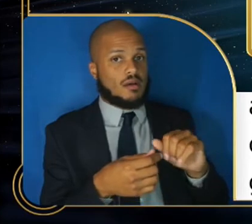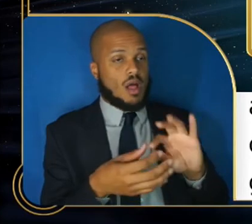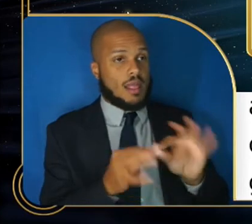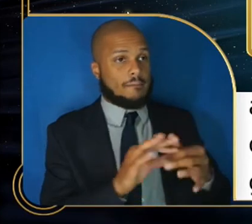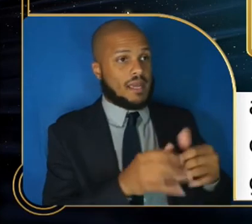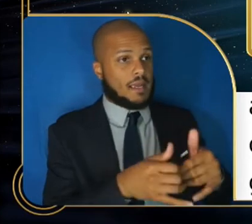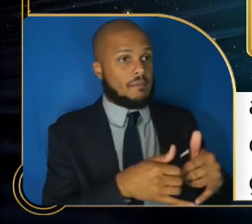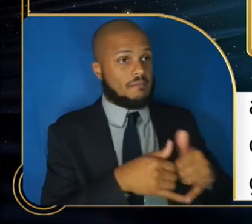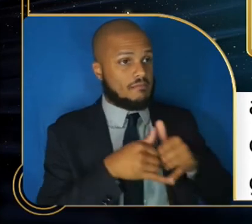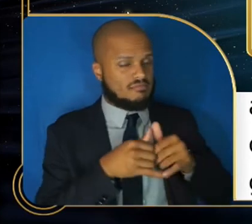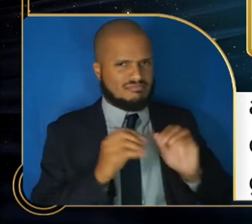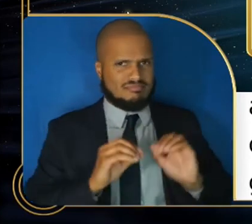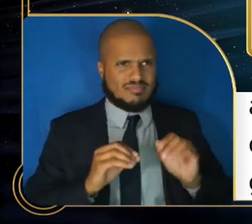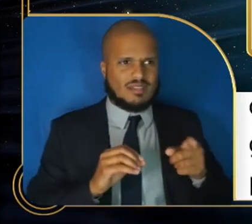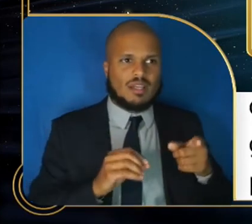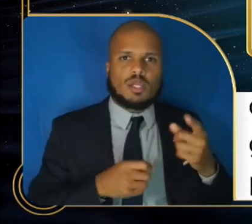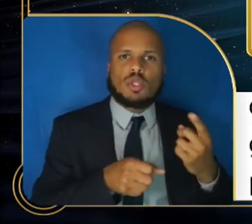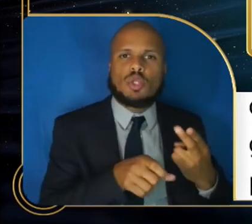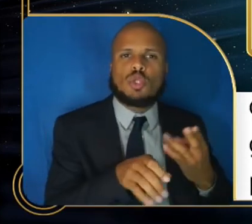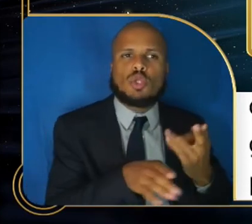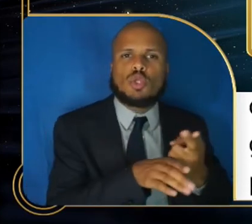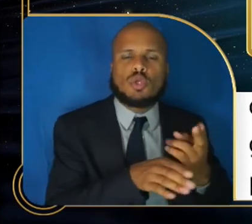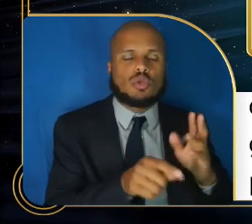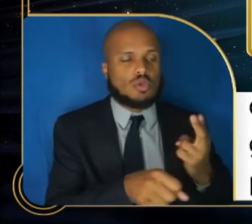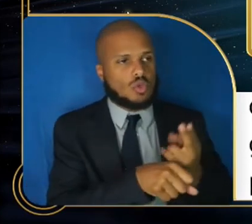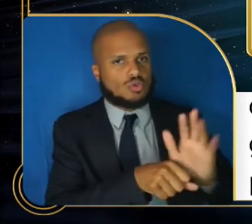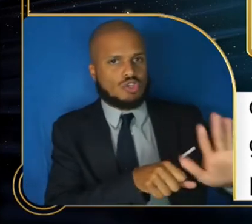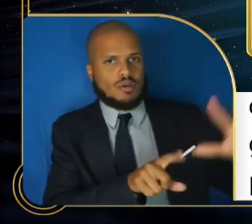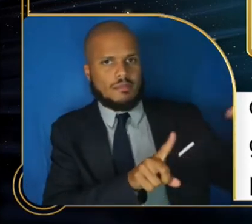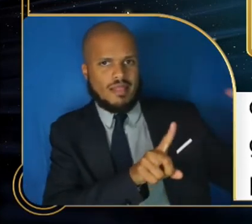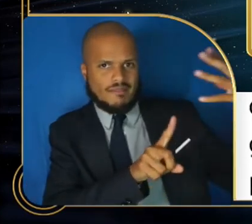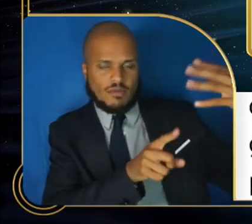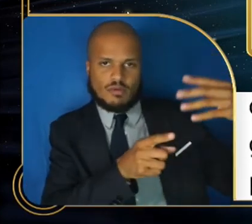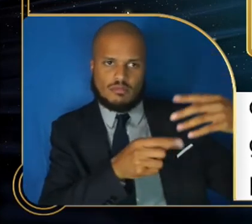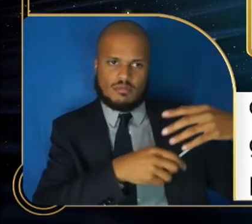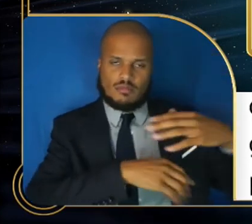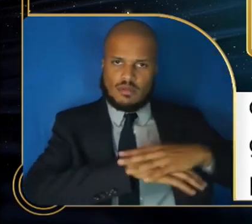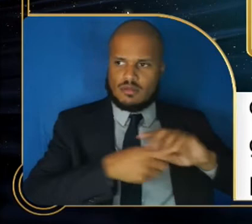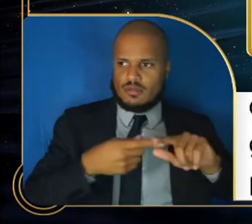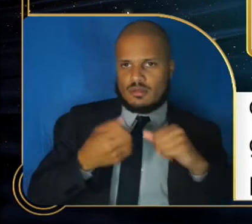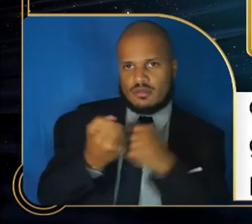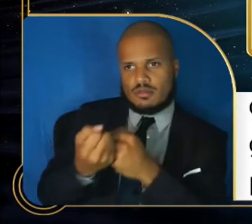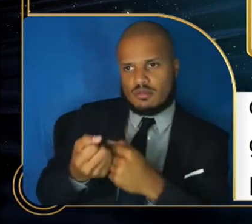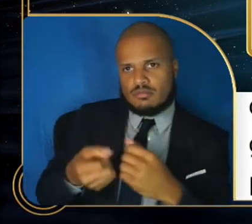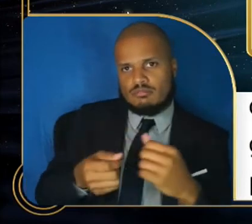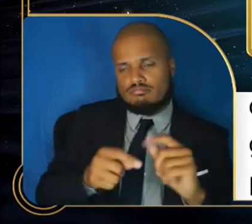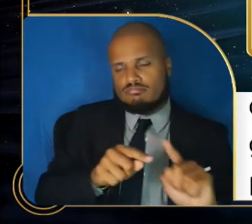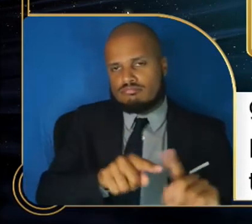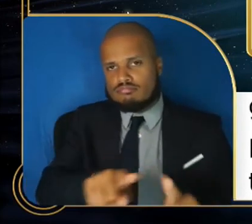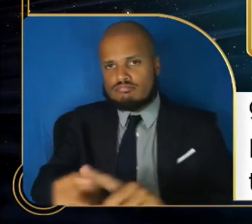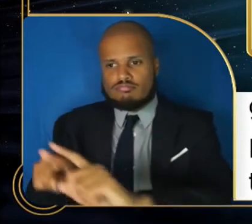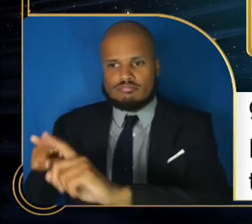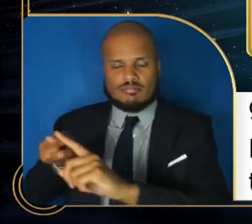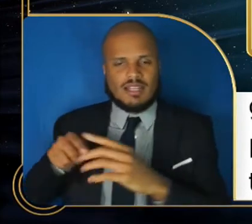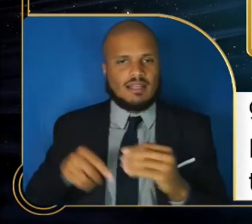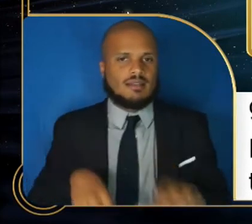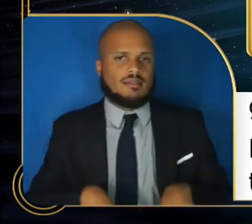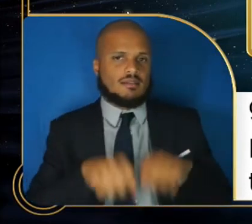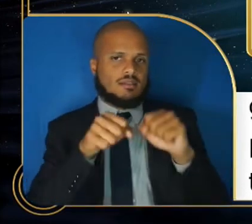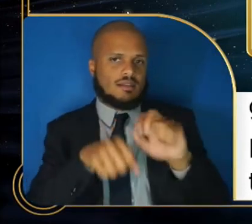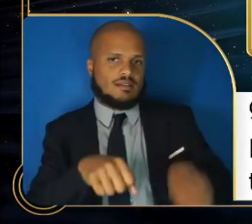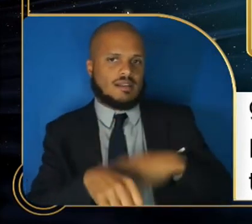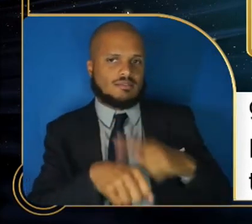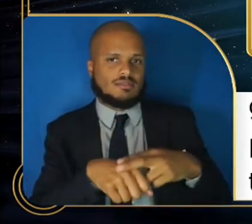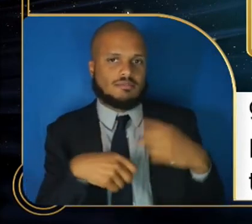young gymnasts, made gymnastic Olympic team a more inclusive space, and led national mental health campaigns. This awardee